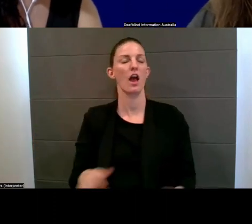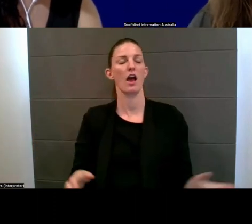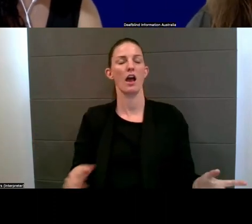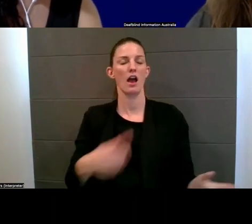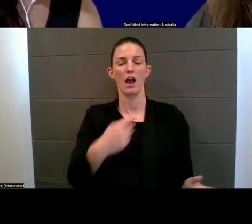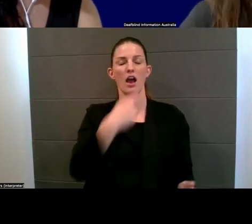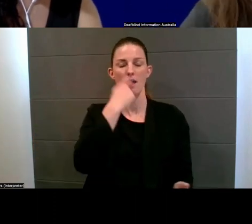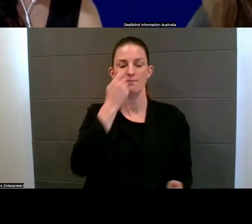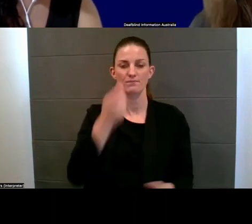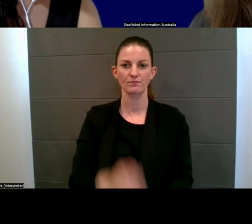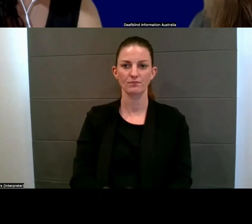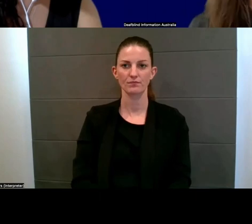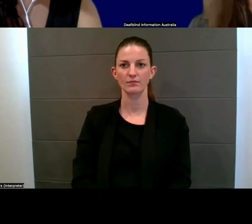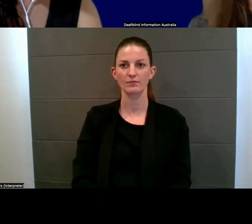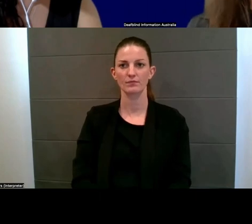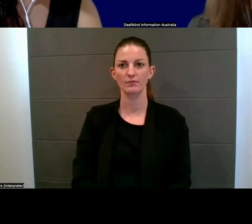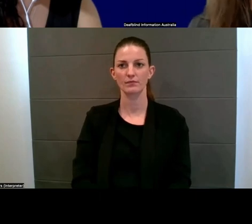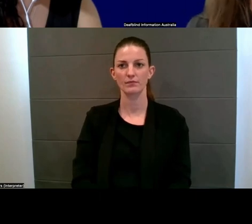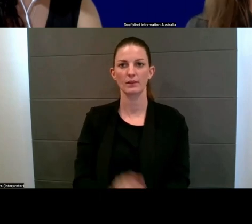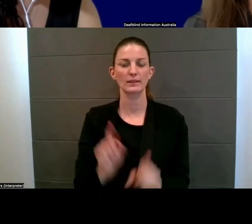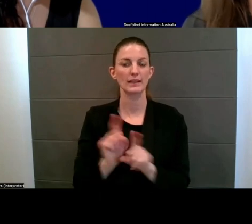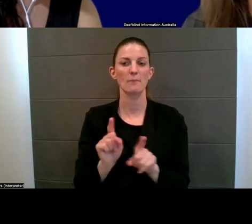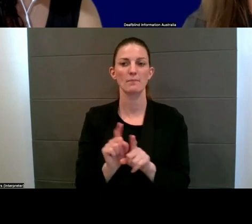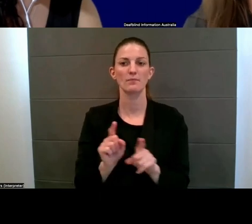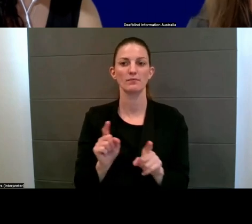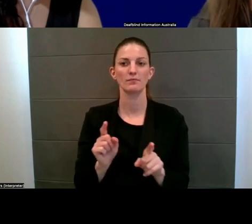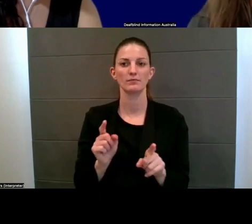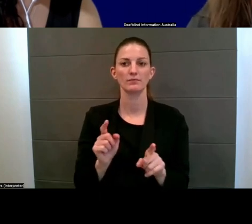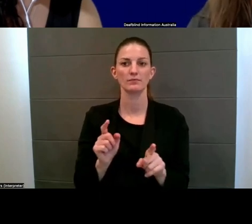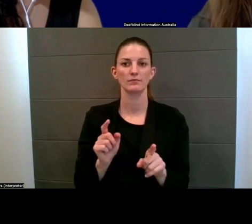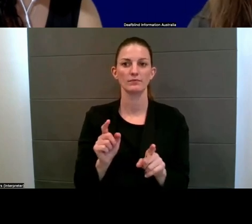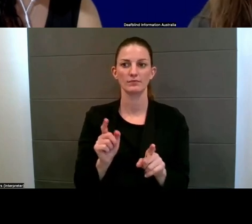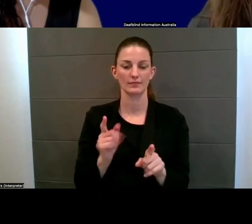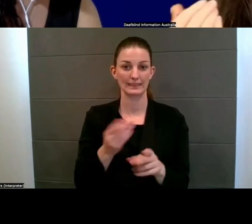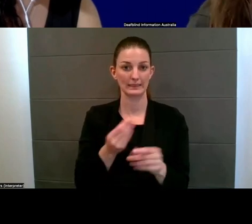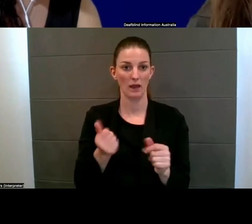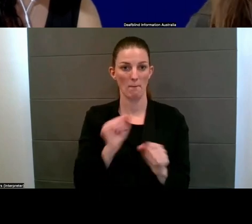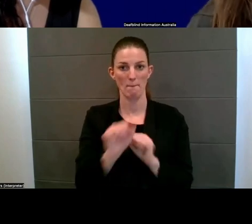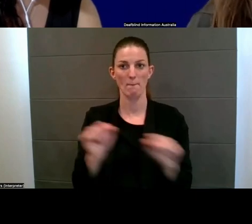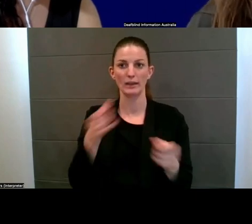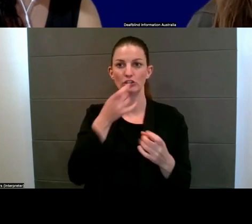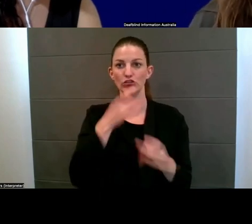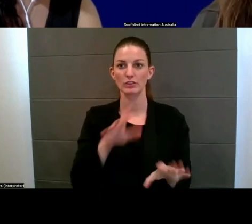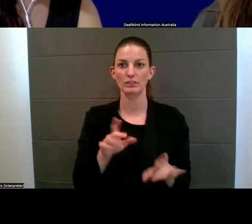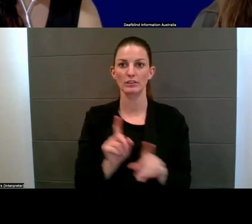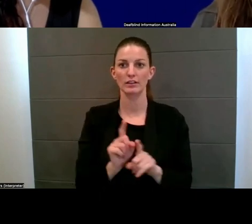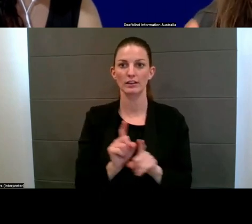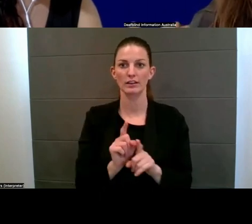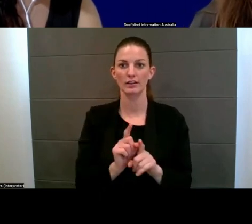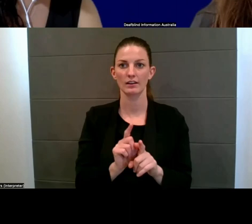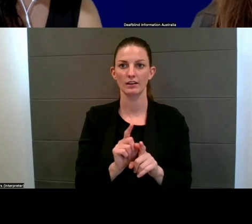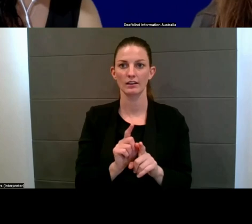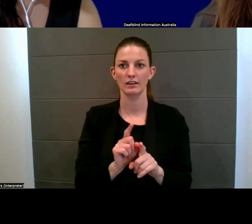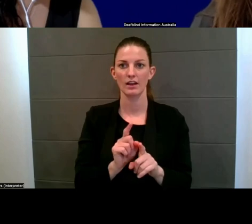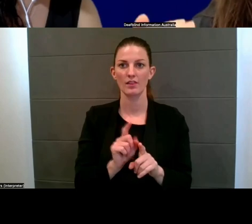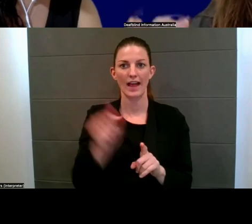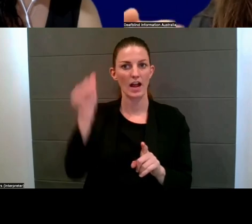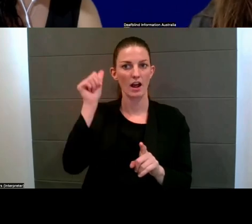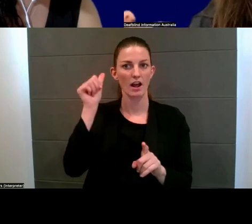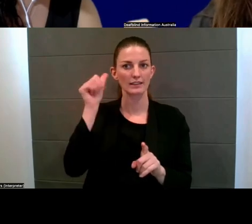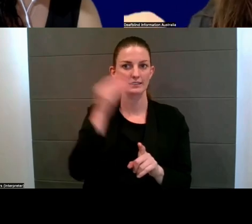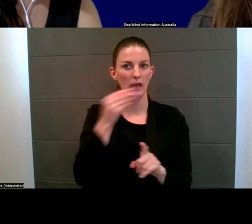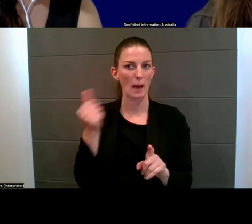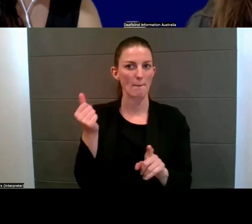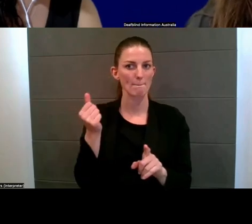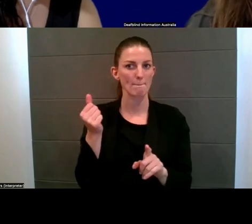mouth. But even, you know, for some children, the fact that, yeah, I know something's coming, but for some,